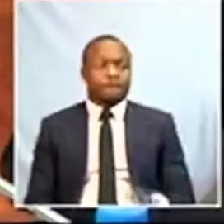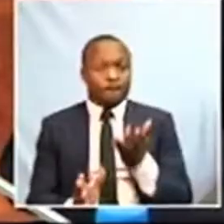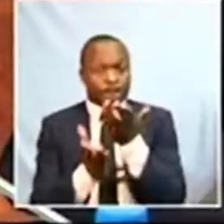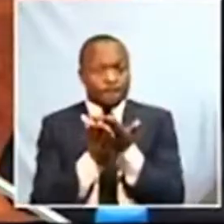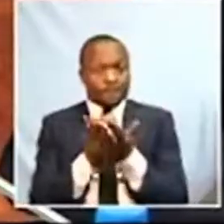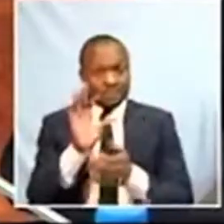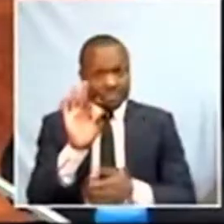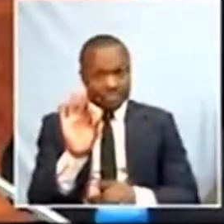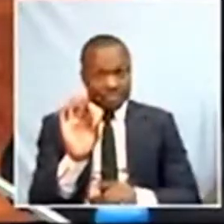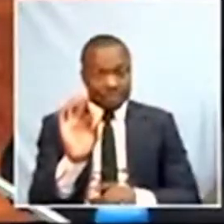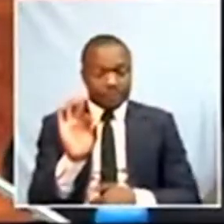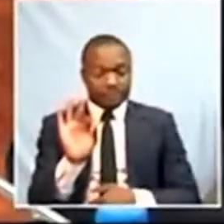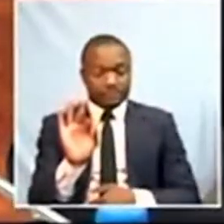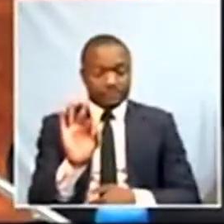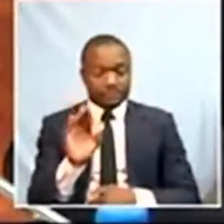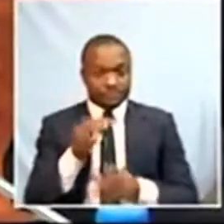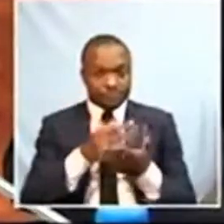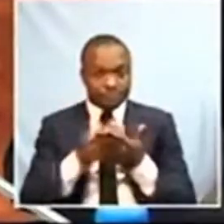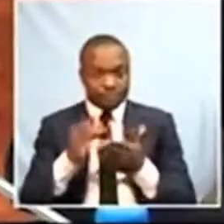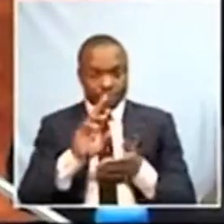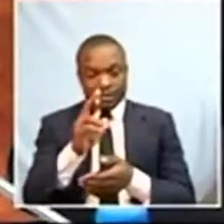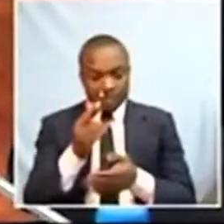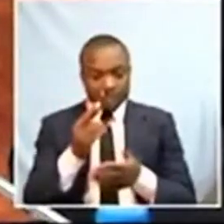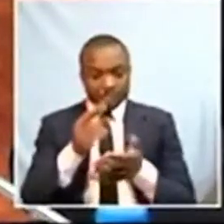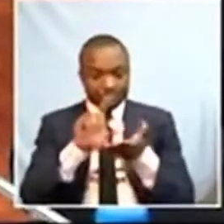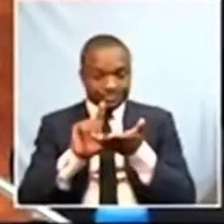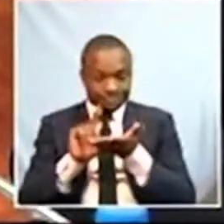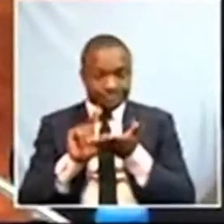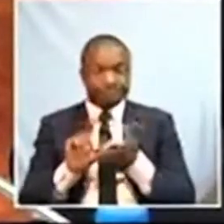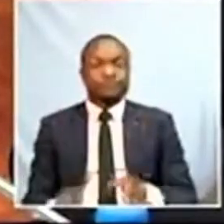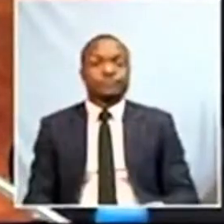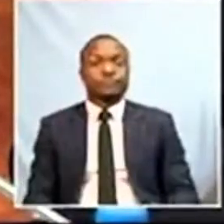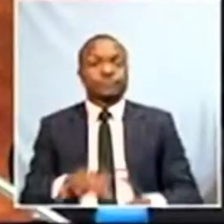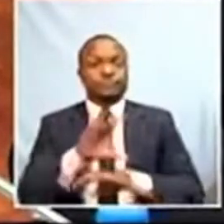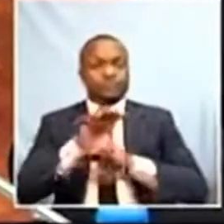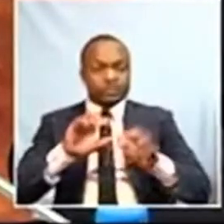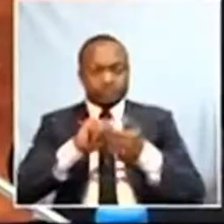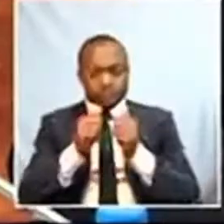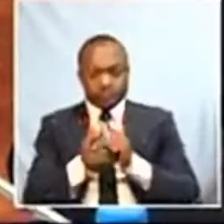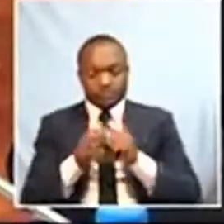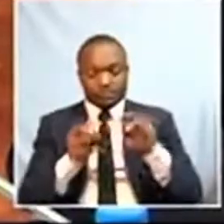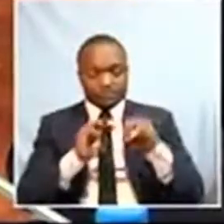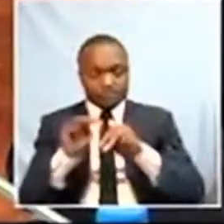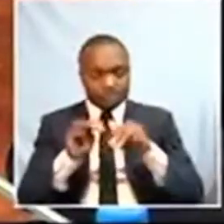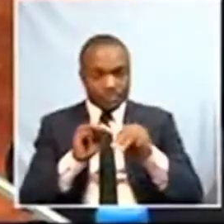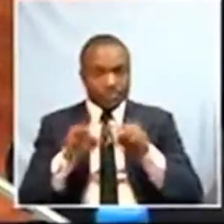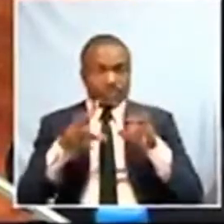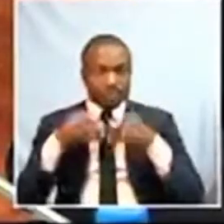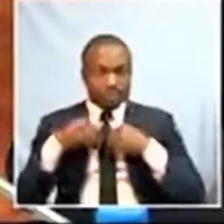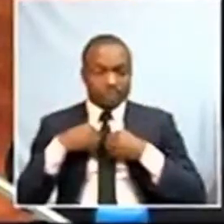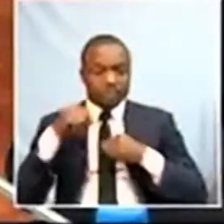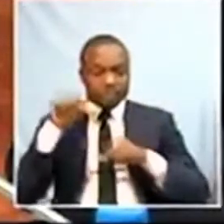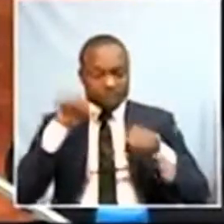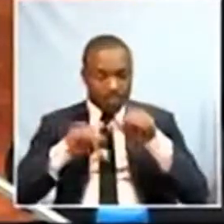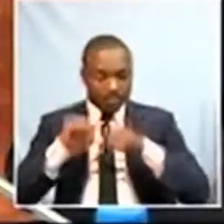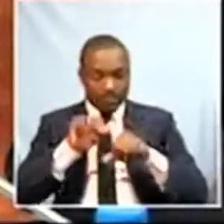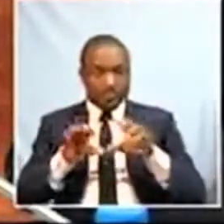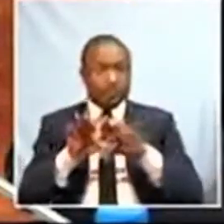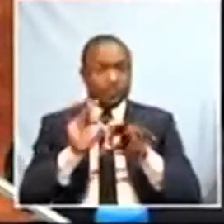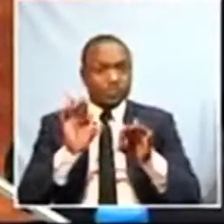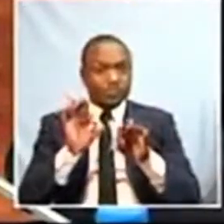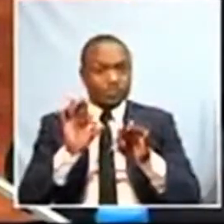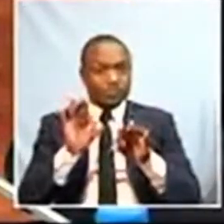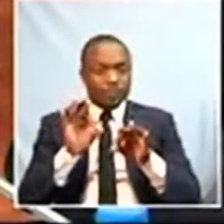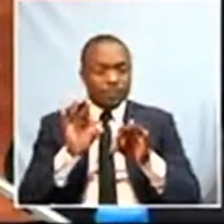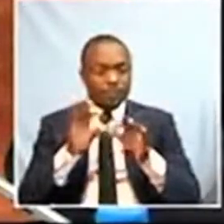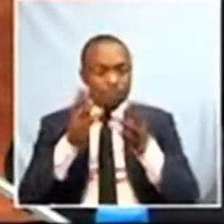Appendix 9 is failure to recover loans. Cause of query. Management acknowledges the observation made by the